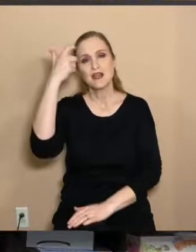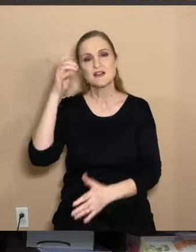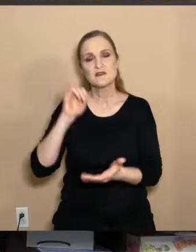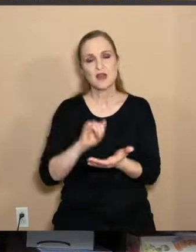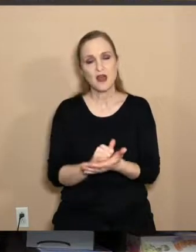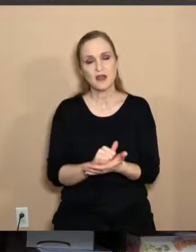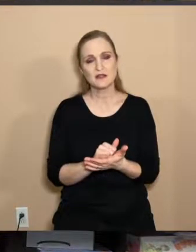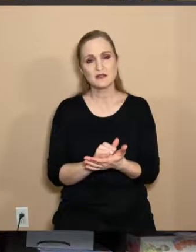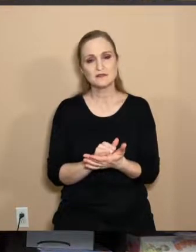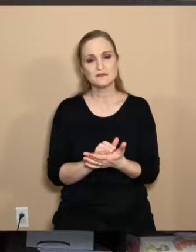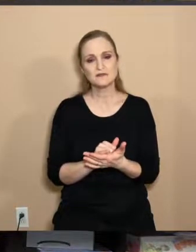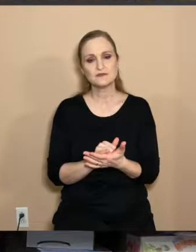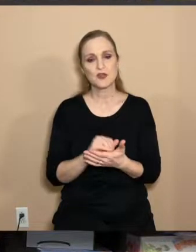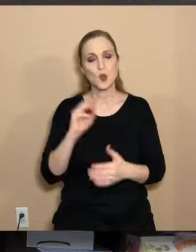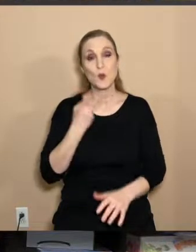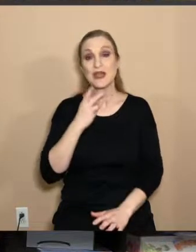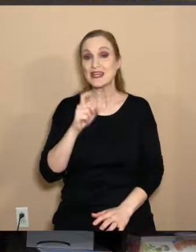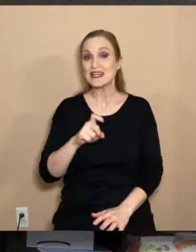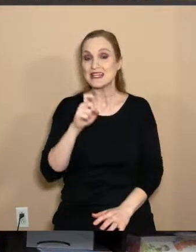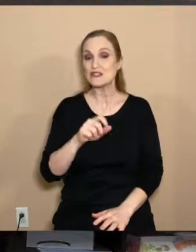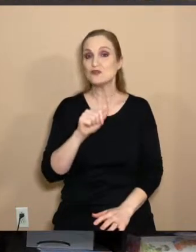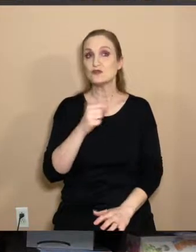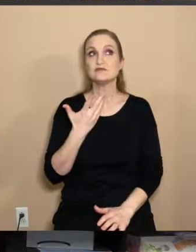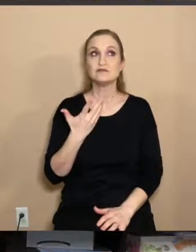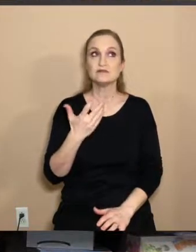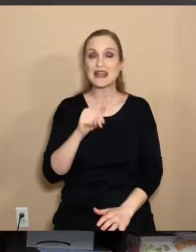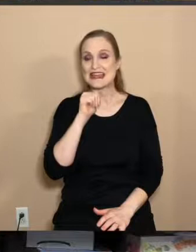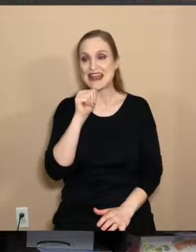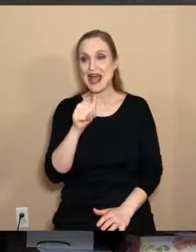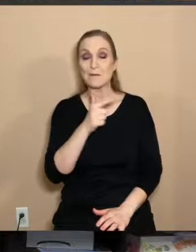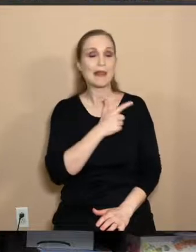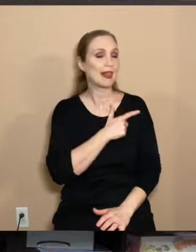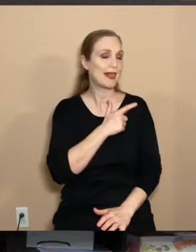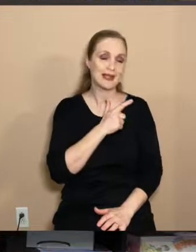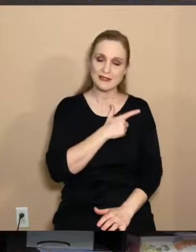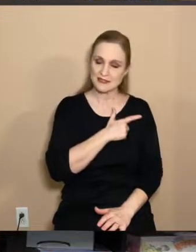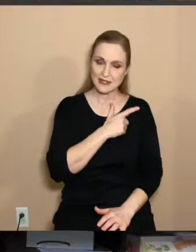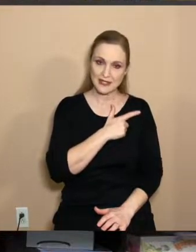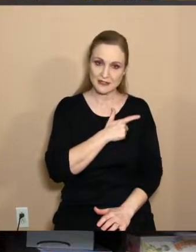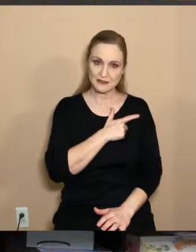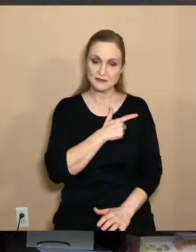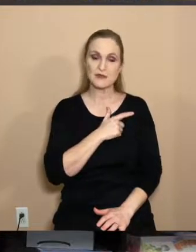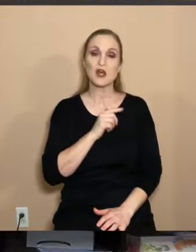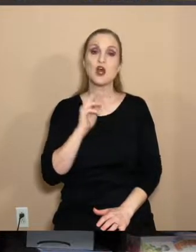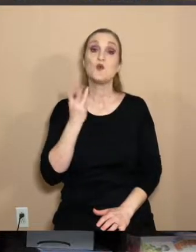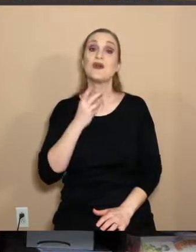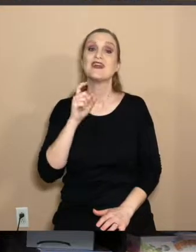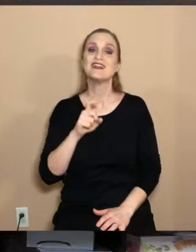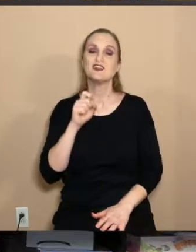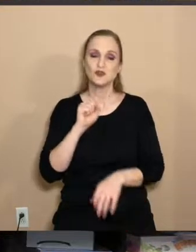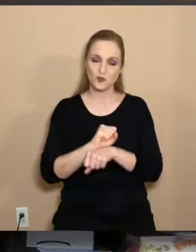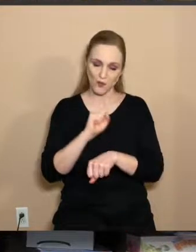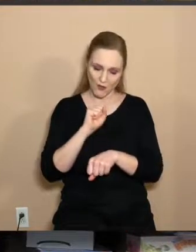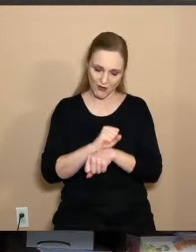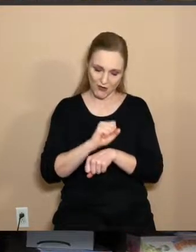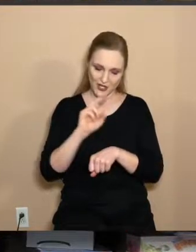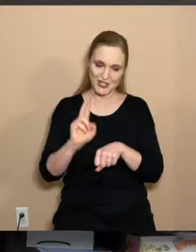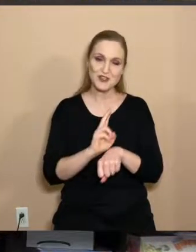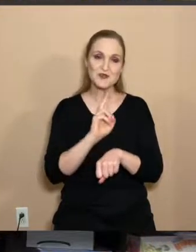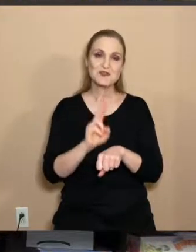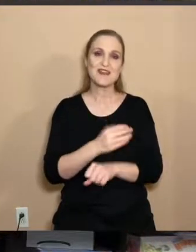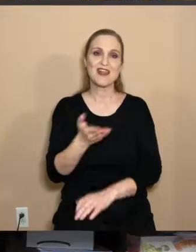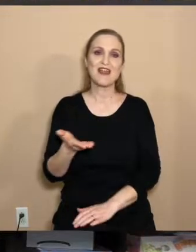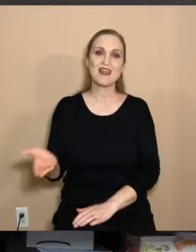that, we need to not be lazy, not be inactive. We need to be working, using the things